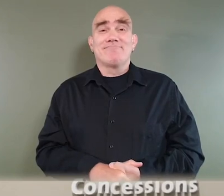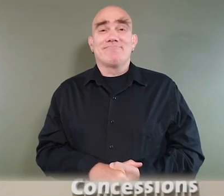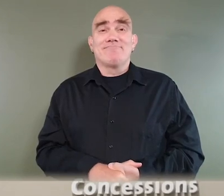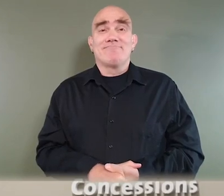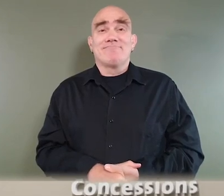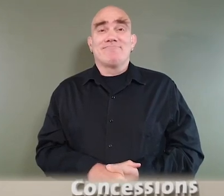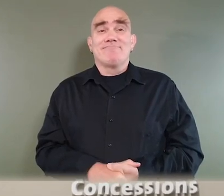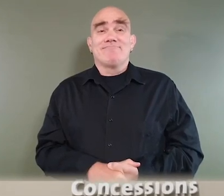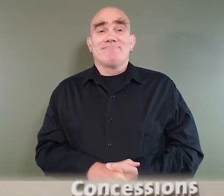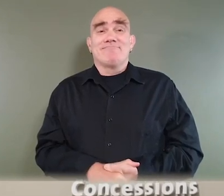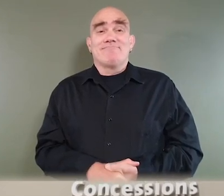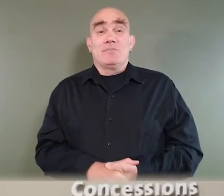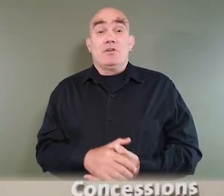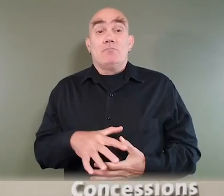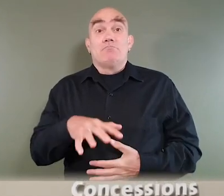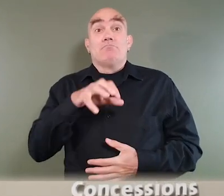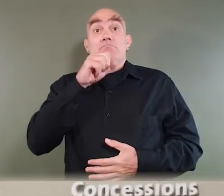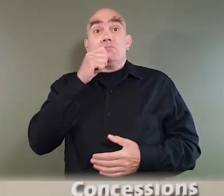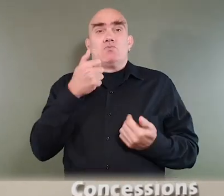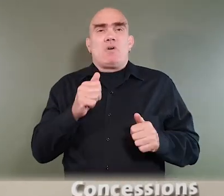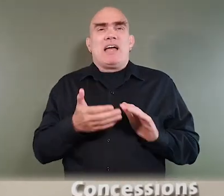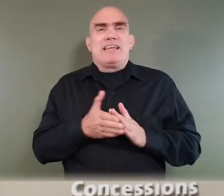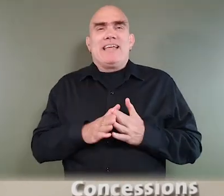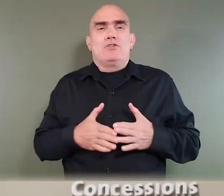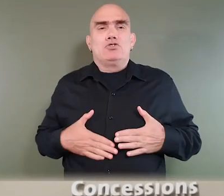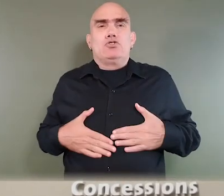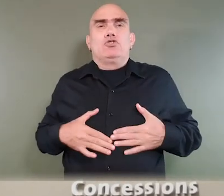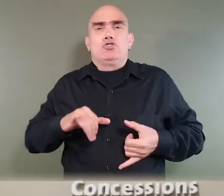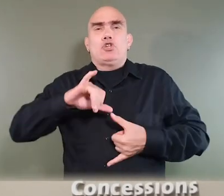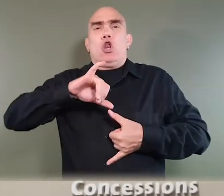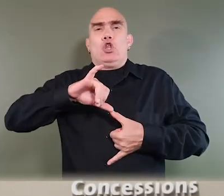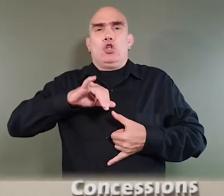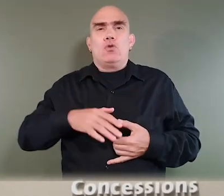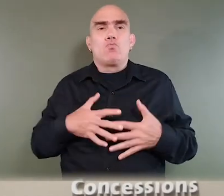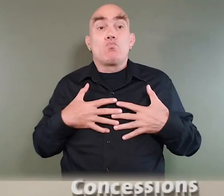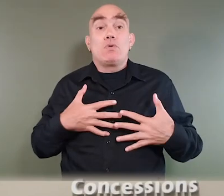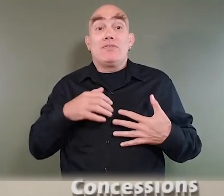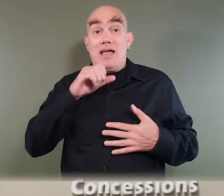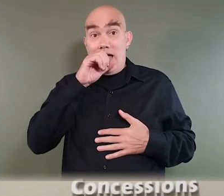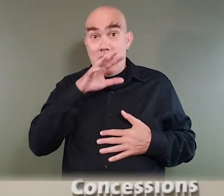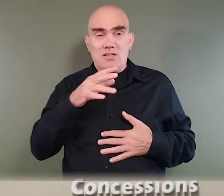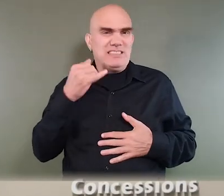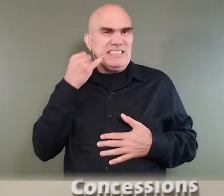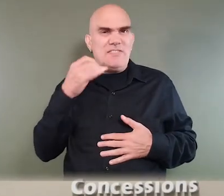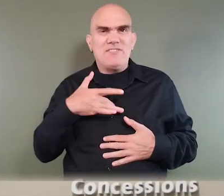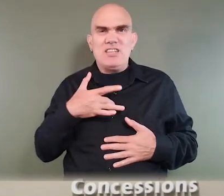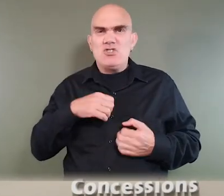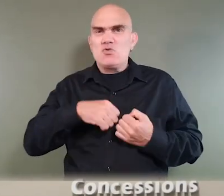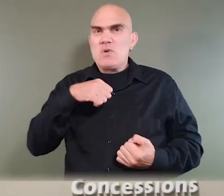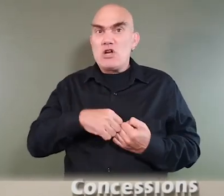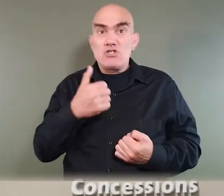Breathe in, try and get taller. Breathe out. See if you feel a stretch anywhere.